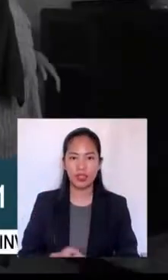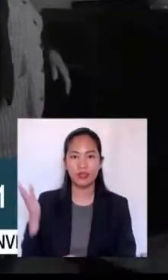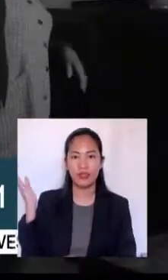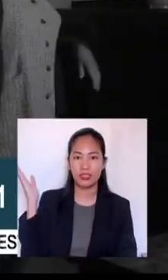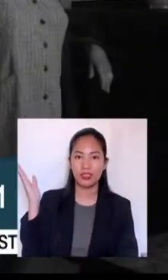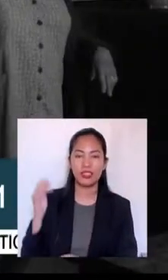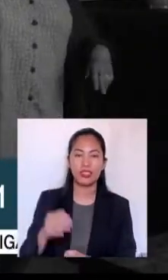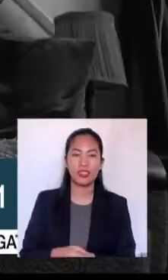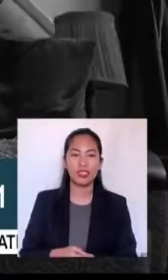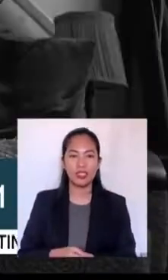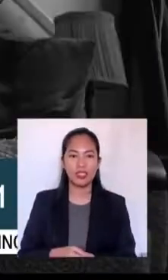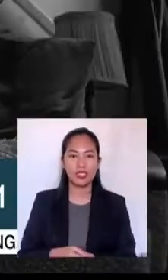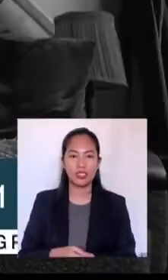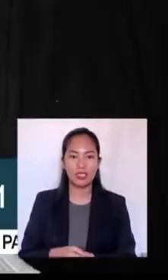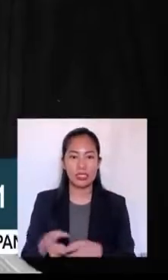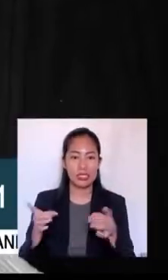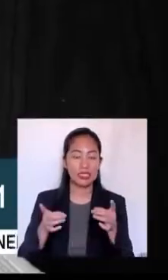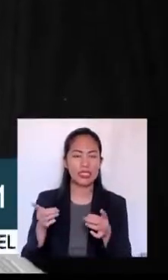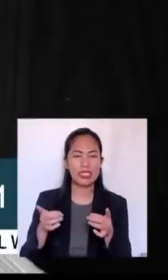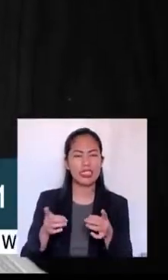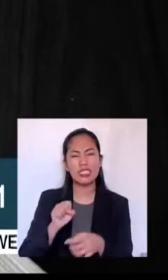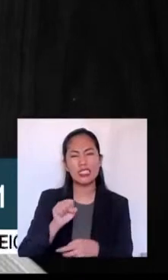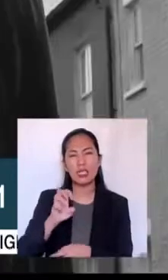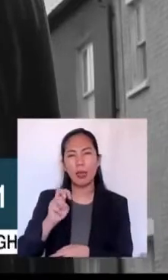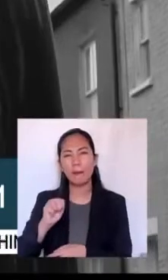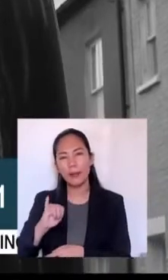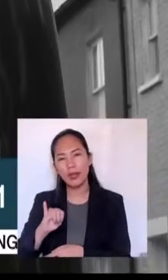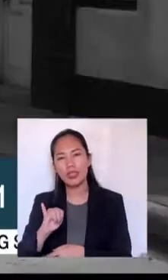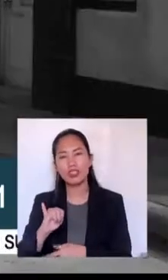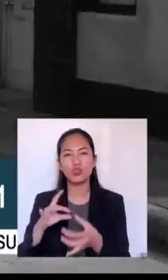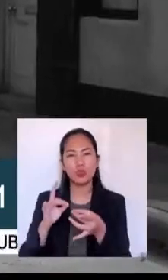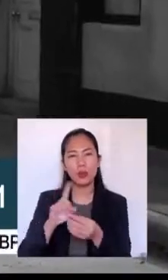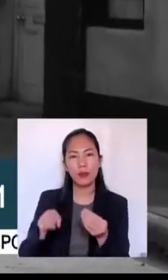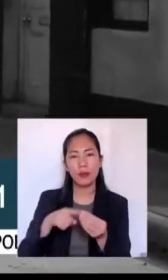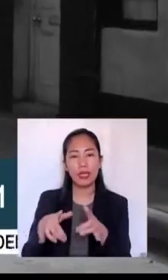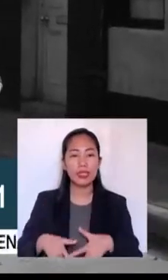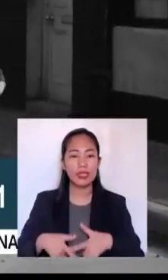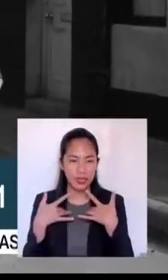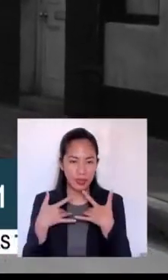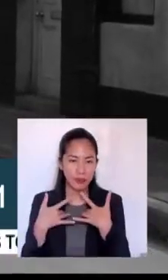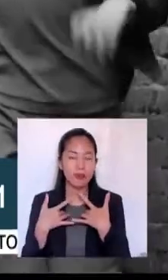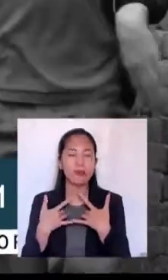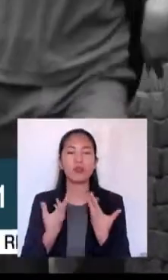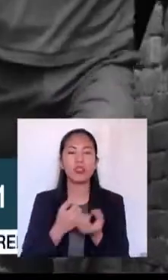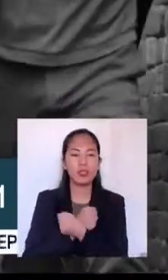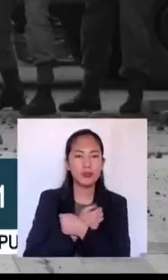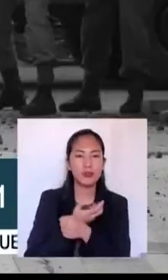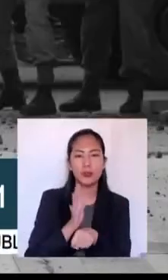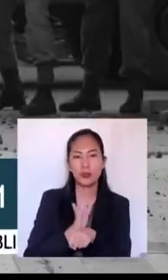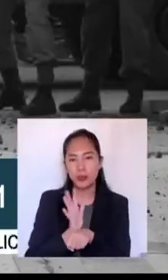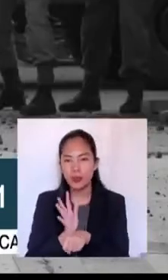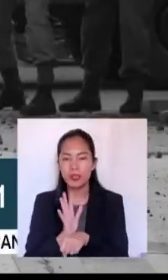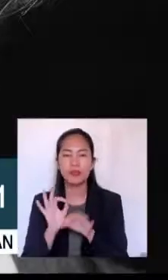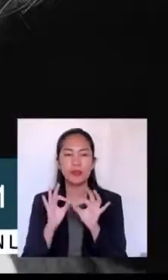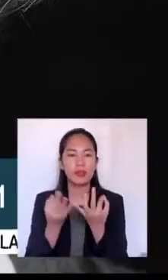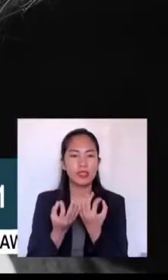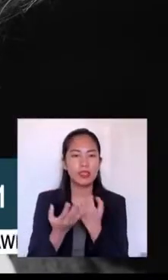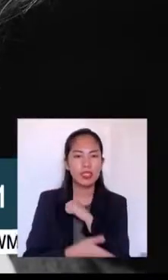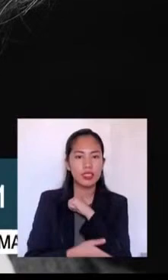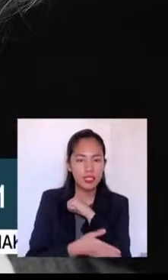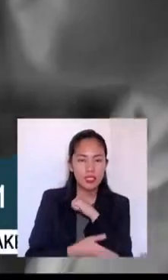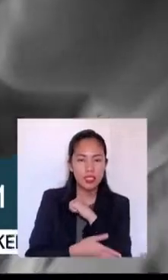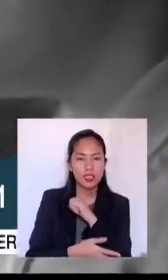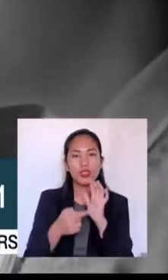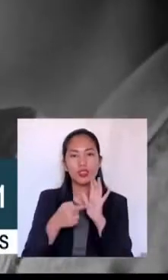a semi-biographical film that is about his love for cinema, family, and country. Smartly shows the troubles